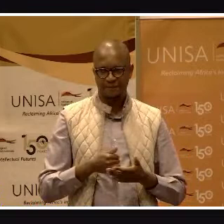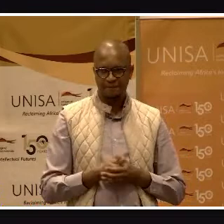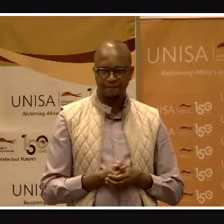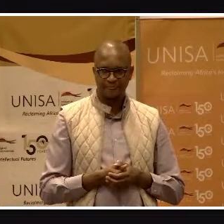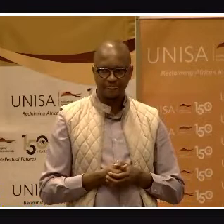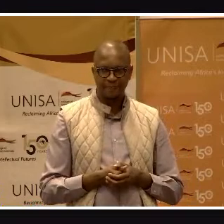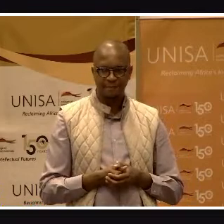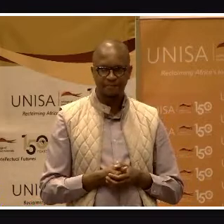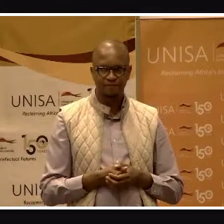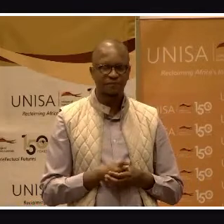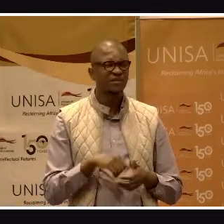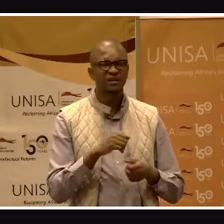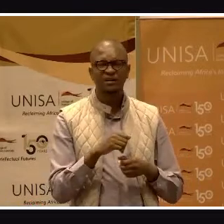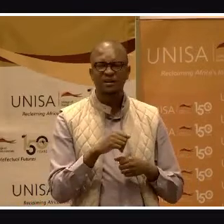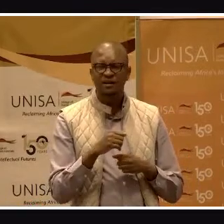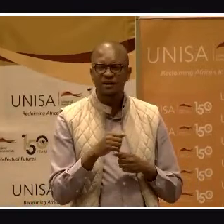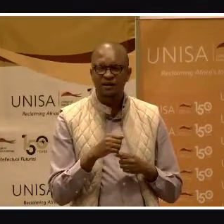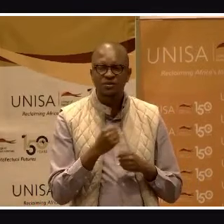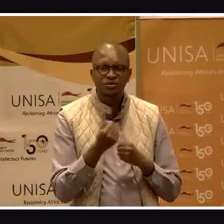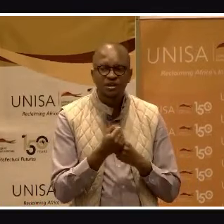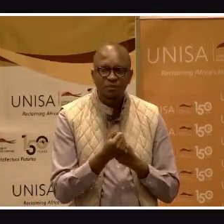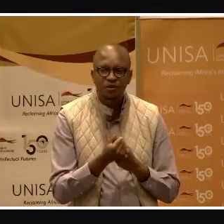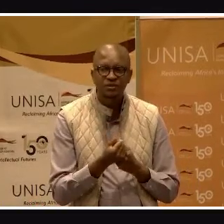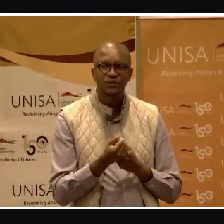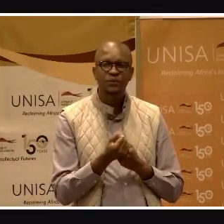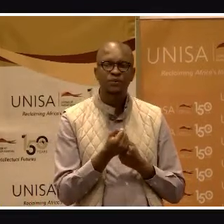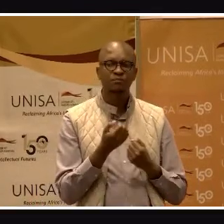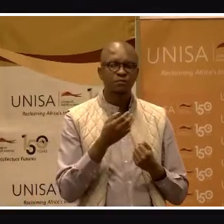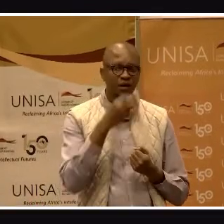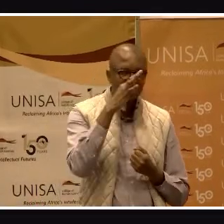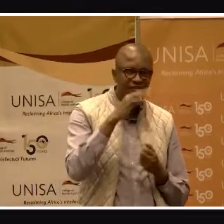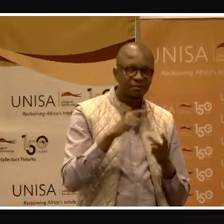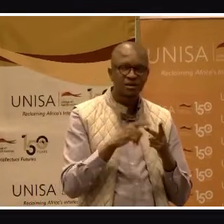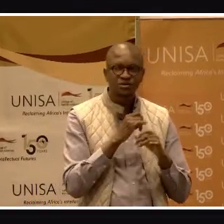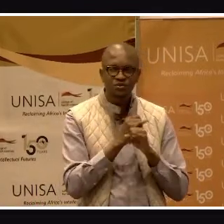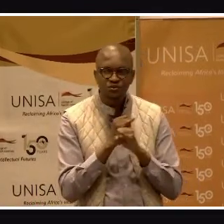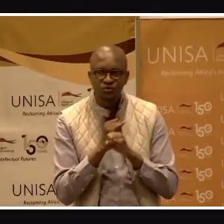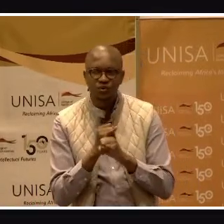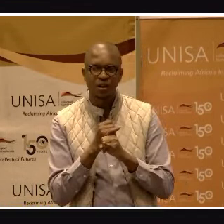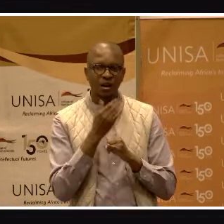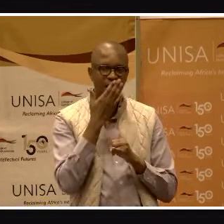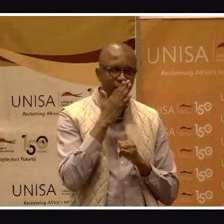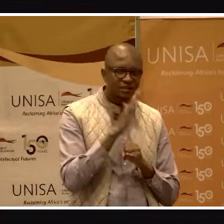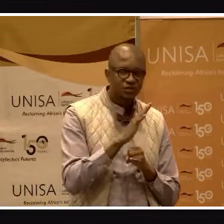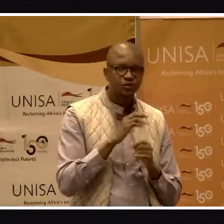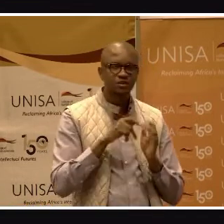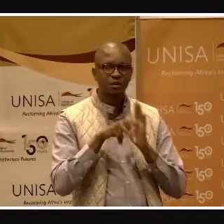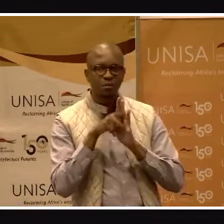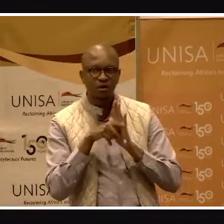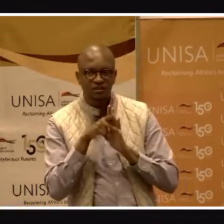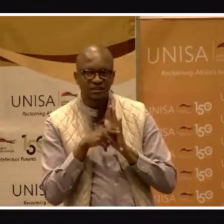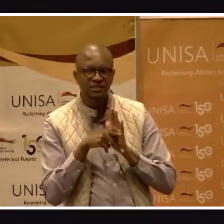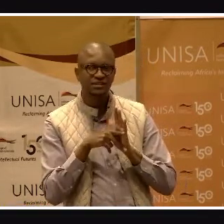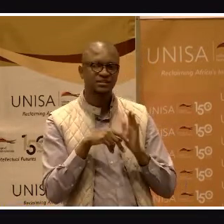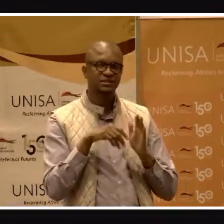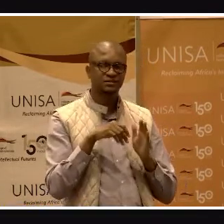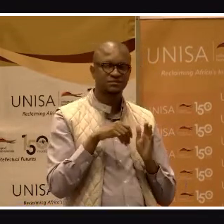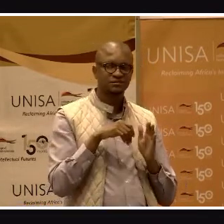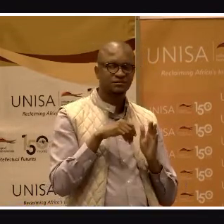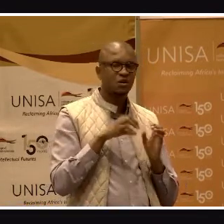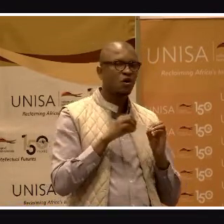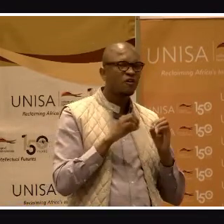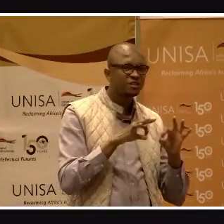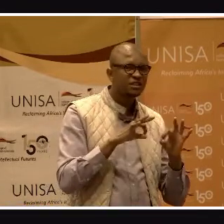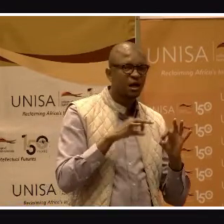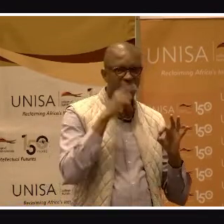to support a particular indigenous language, very, very soon, what will happen? The language will collapse. Then,